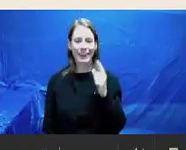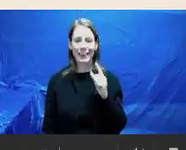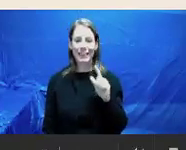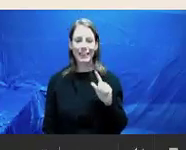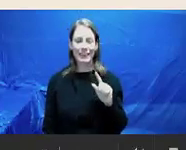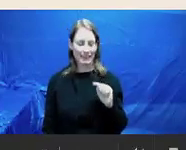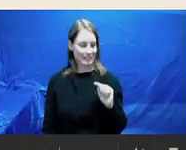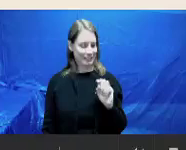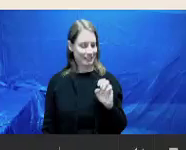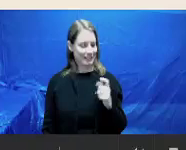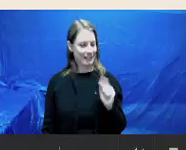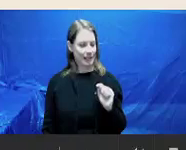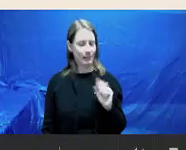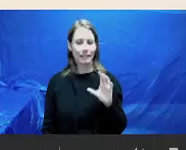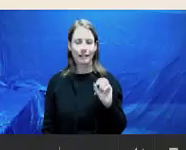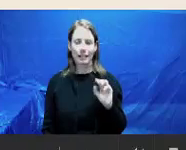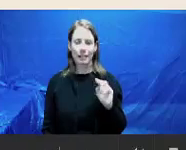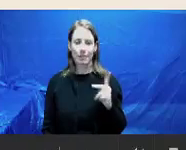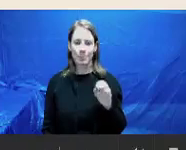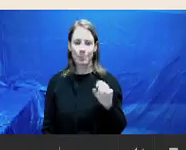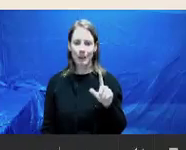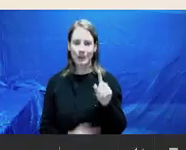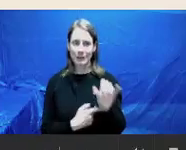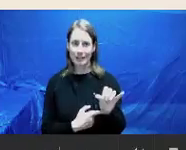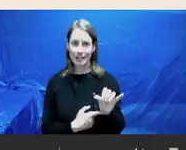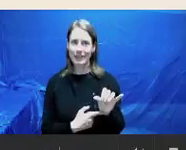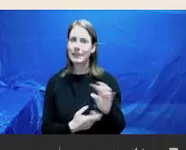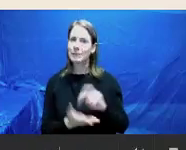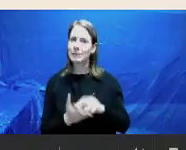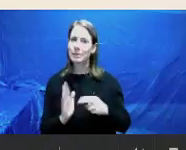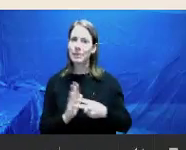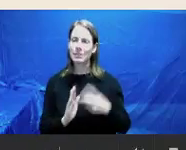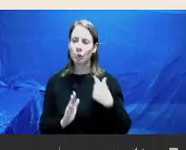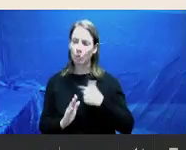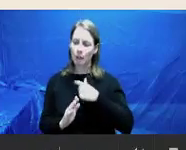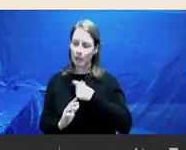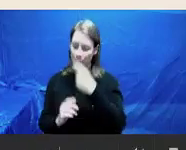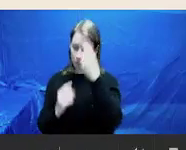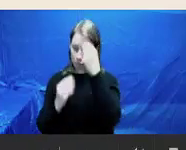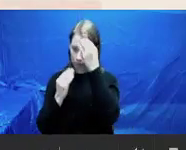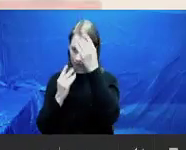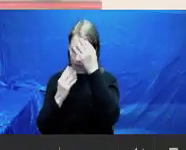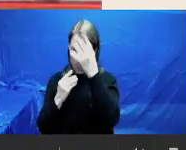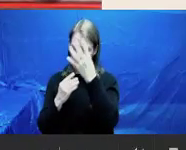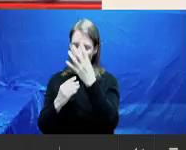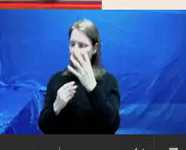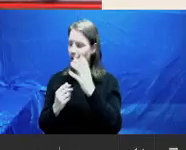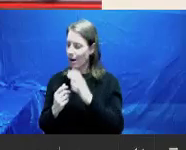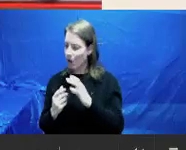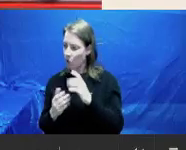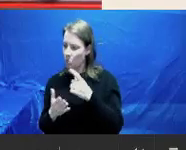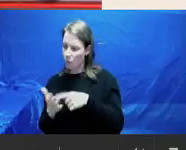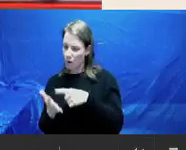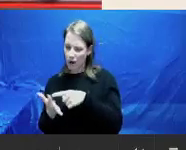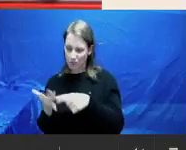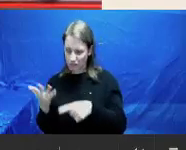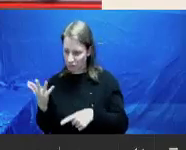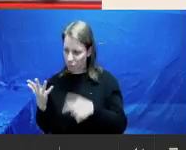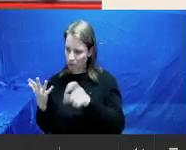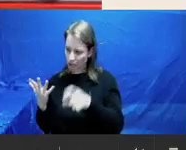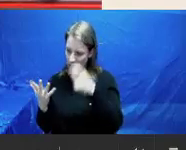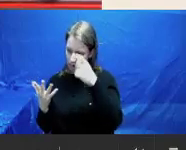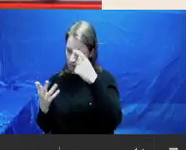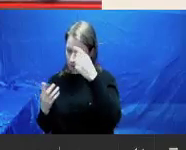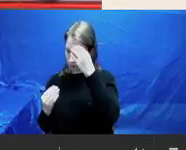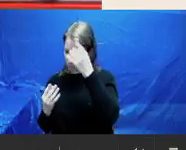about and determine which kinds of text to put in front of our students. And so one of the first myths that we really need to